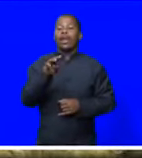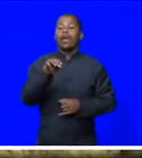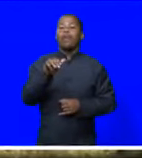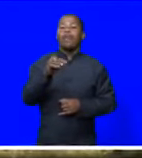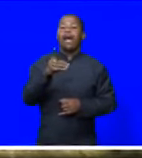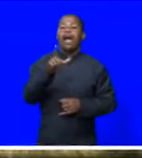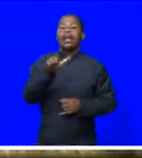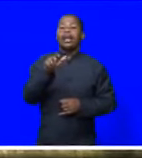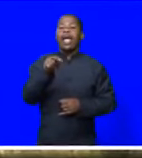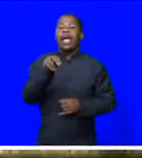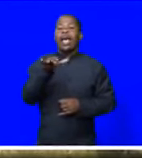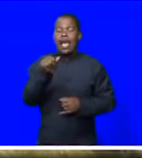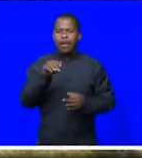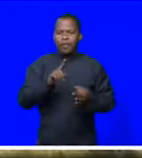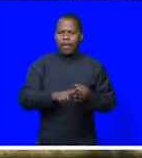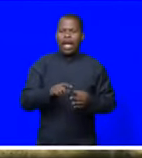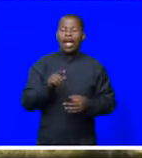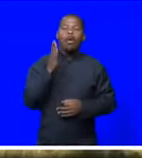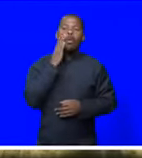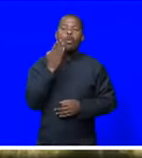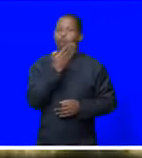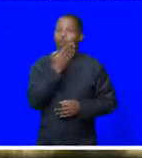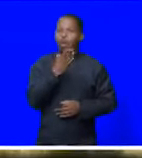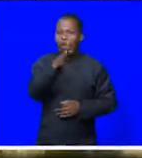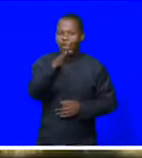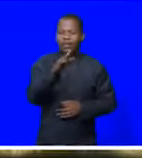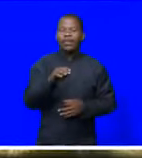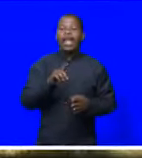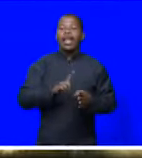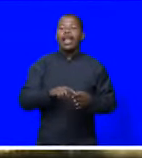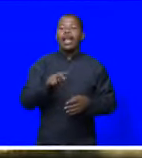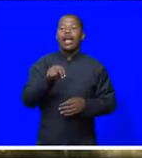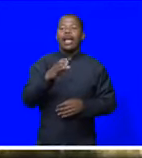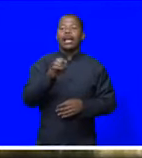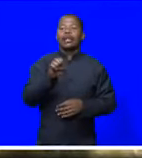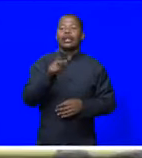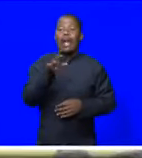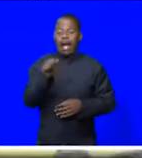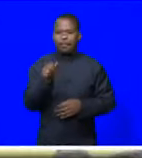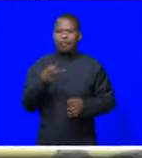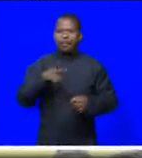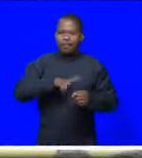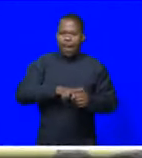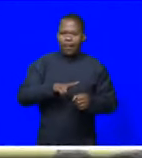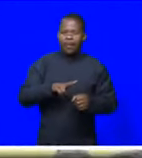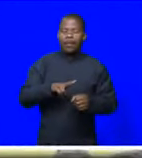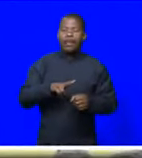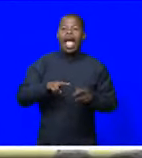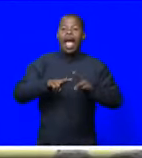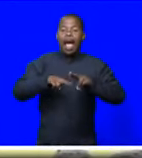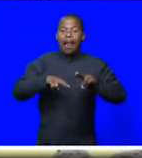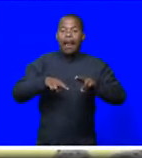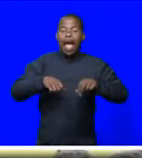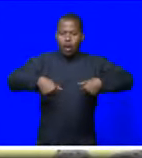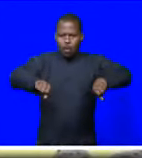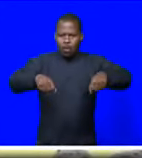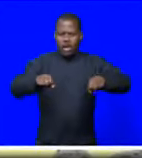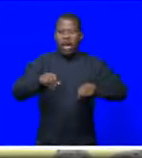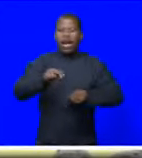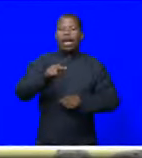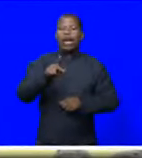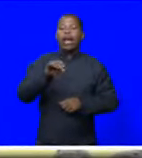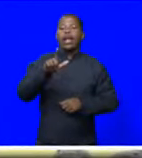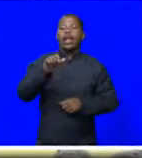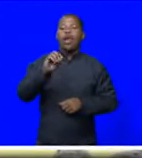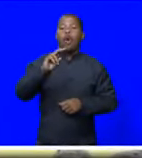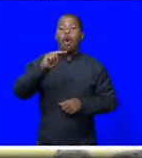Tambuti. On Sunday, May 15, the Elections and Boundaries Commission will be at Lusabeni Chiefdom under Kilongo constituency. EPC will